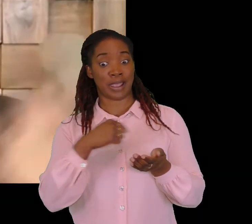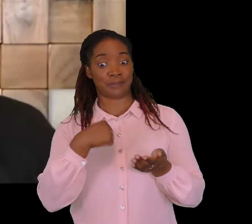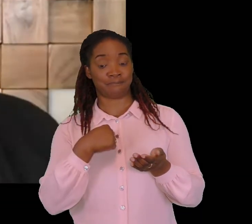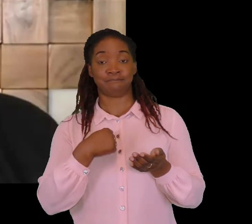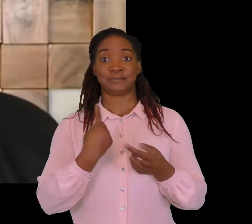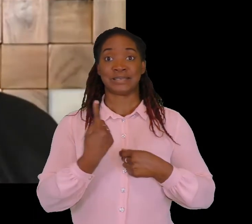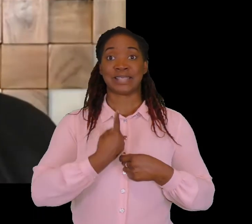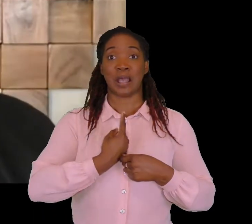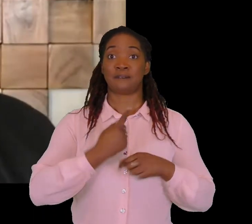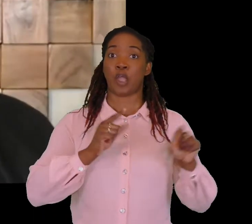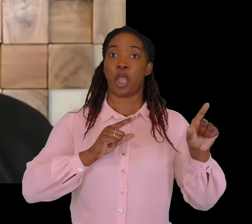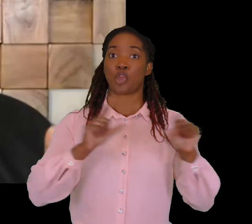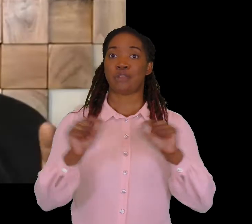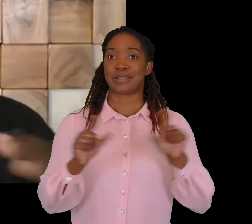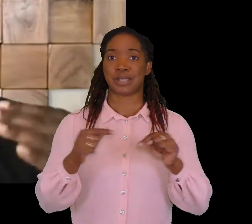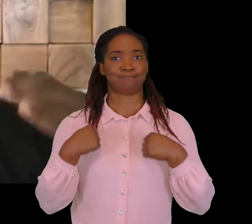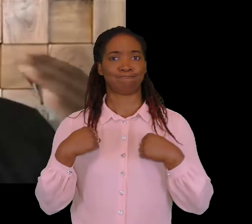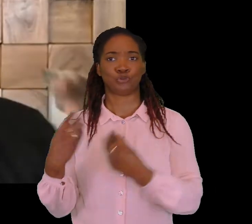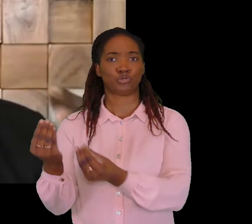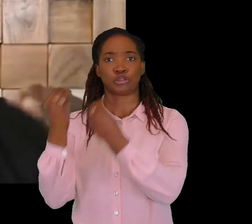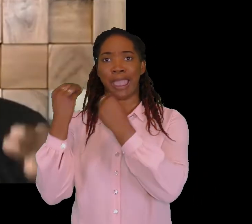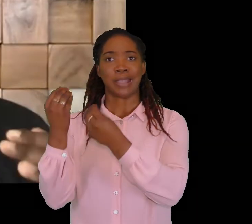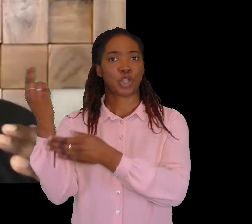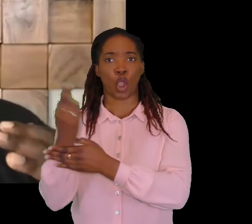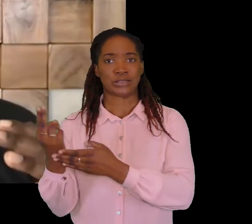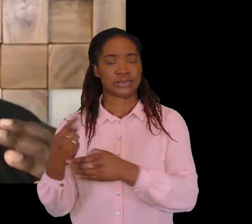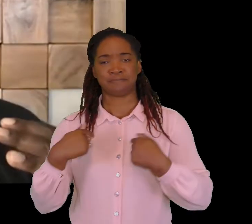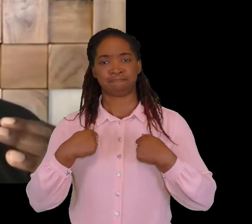myself, not a trained artist, I'm aware of